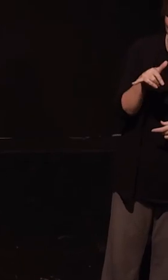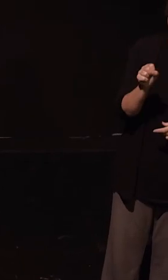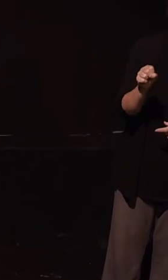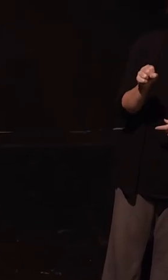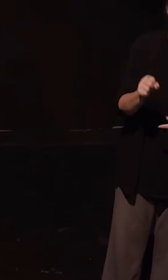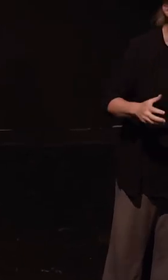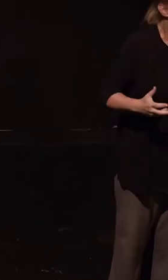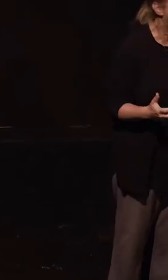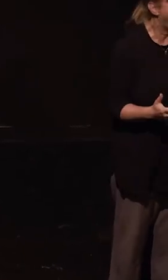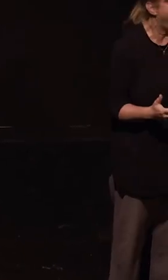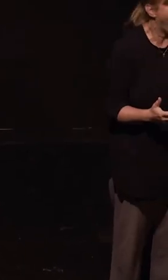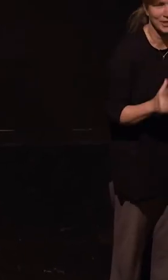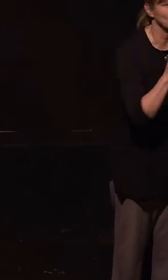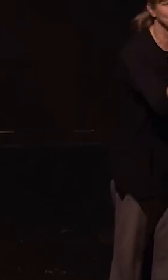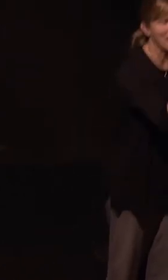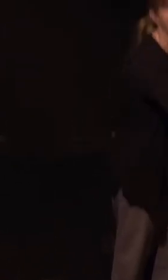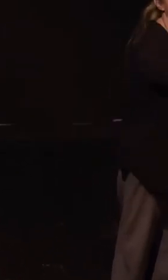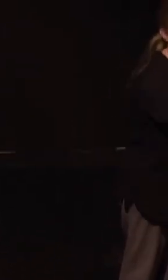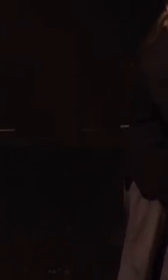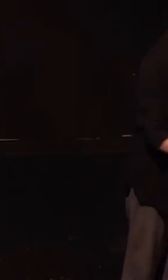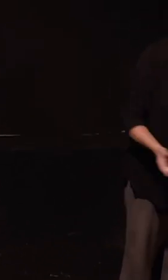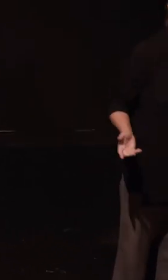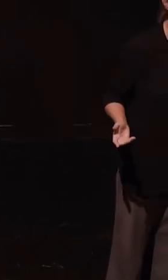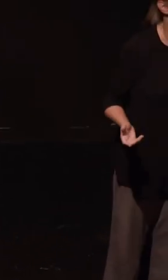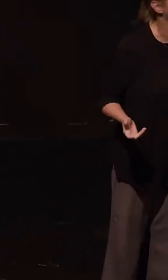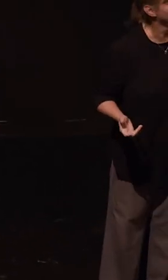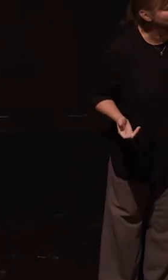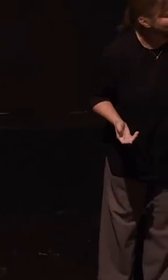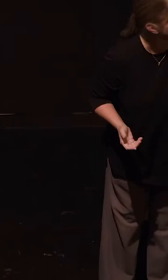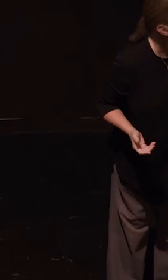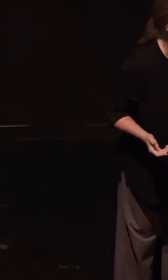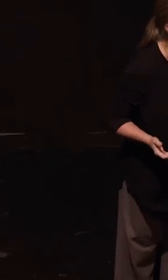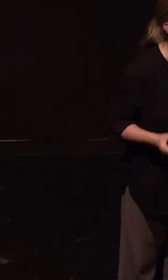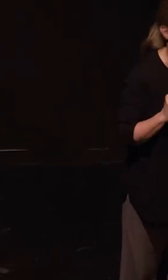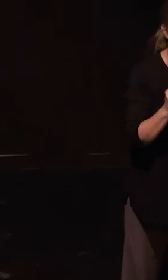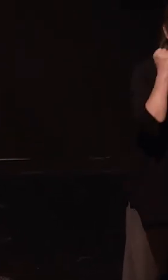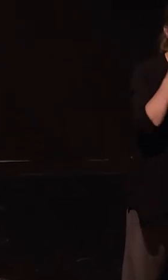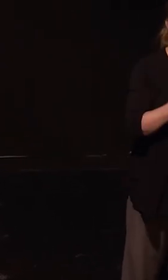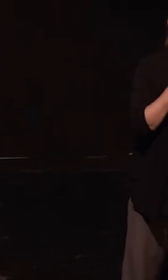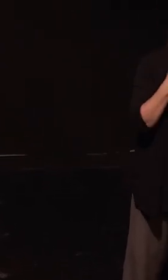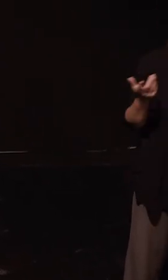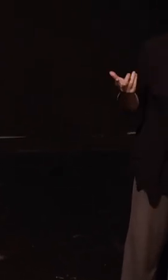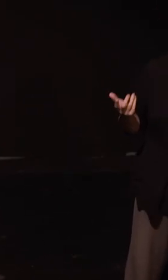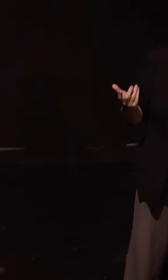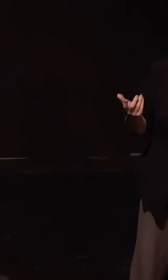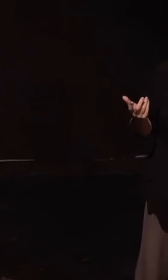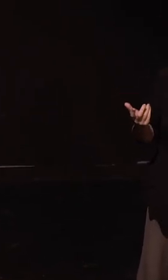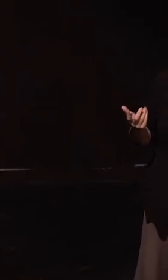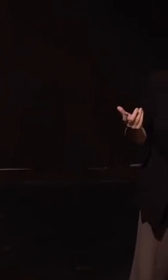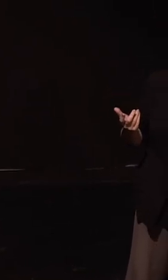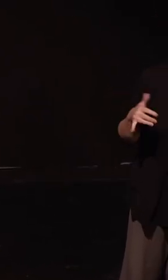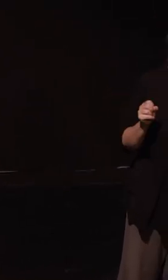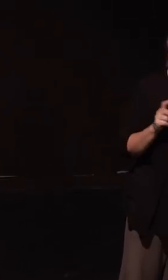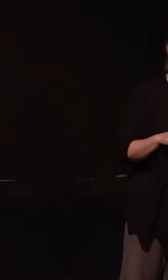And she went, and just ran away as fast as she could. So I have no idea what I said yes to.